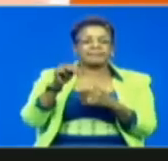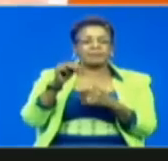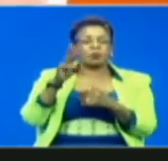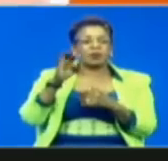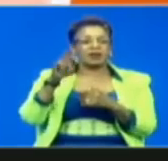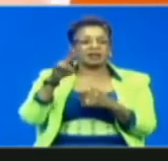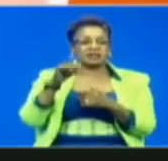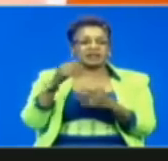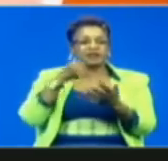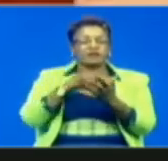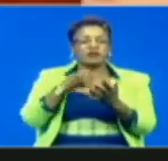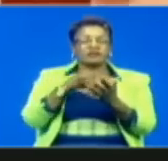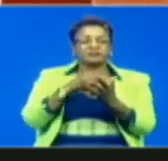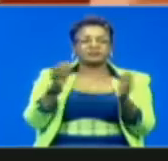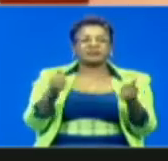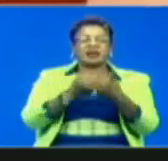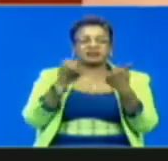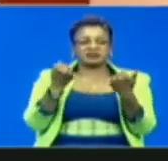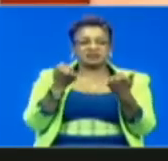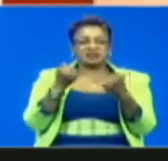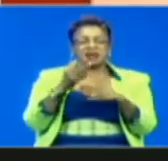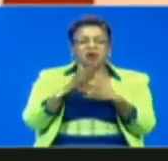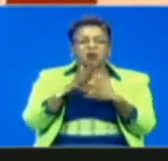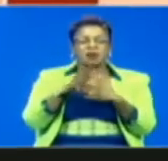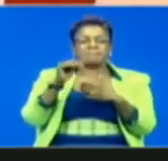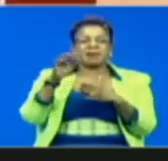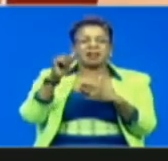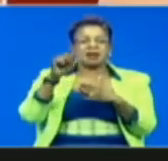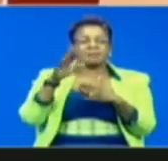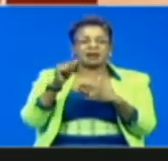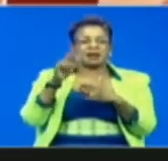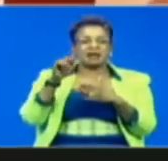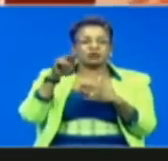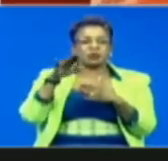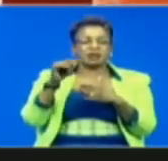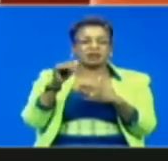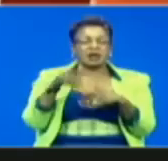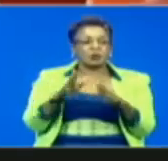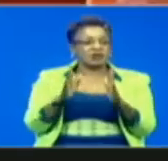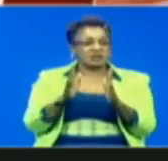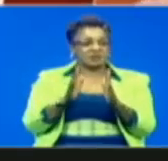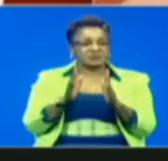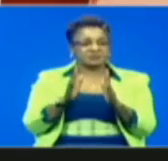were involved in a fatal road accident along the Malaba-Kanduyi highway.